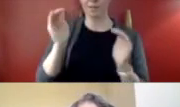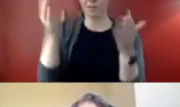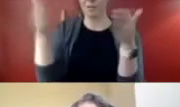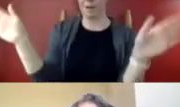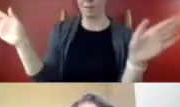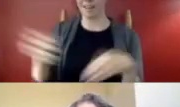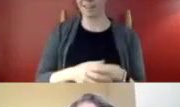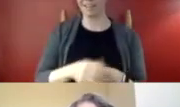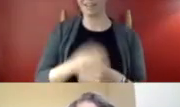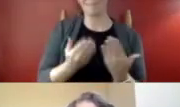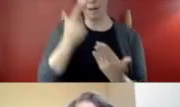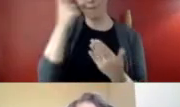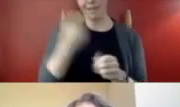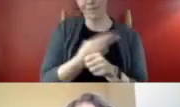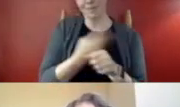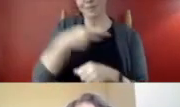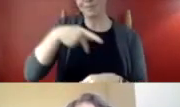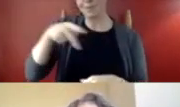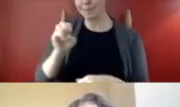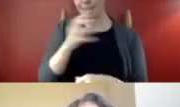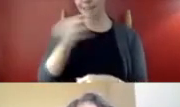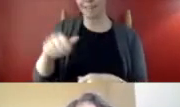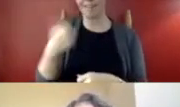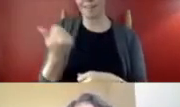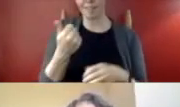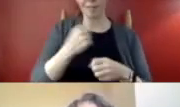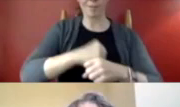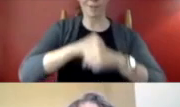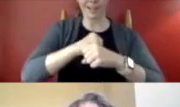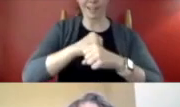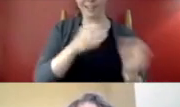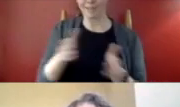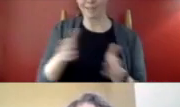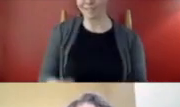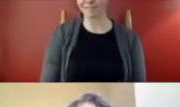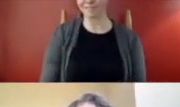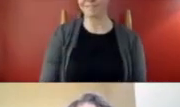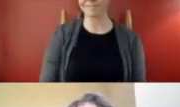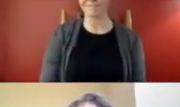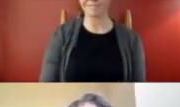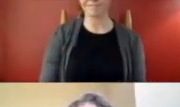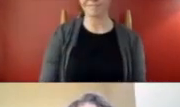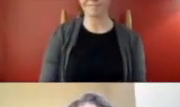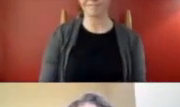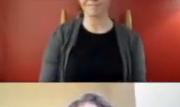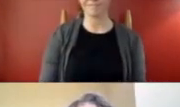our use of PPE and other protective measures. Next slide, please.